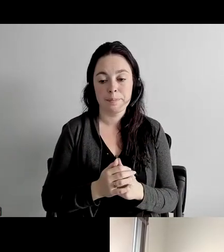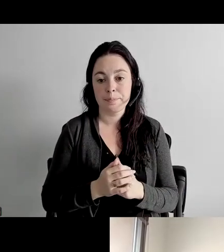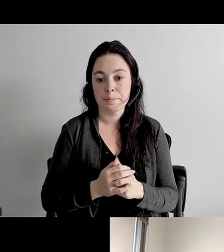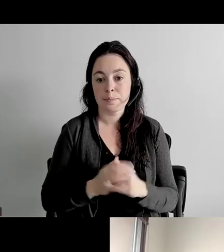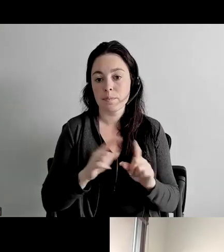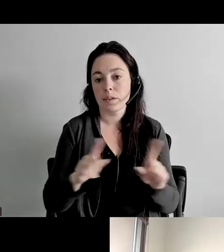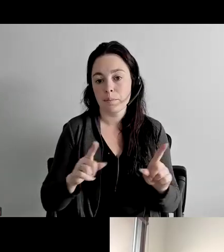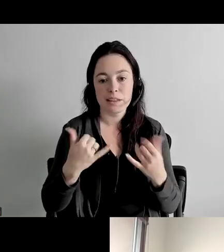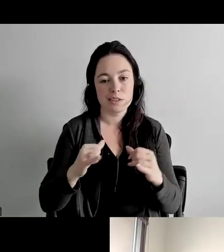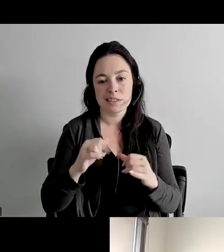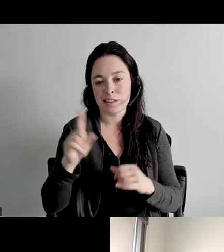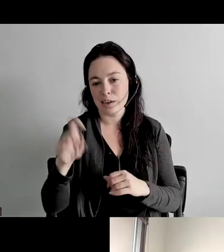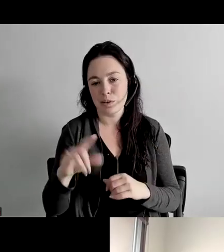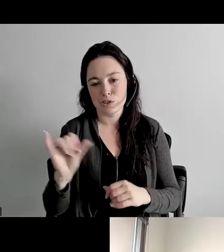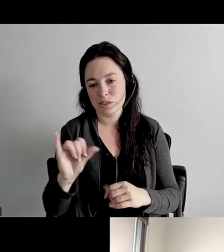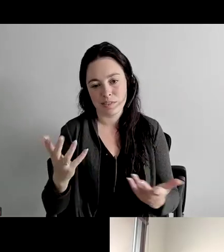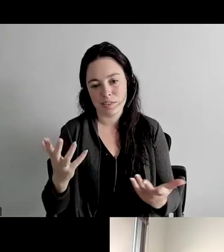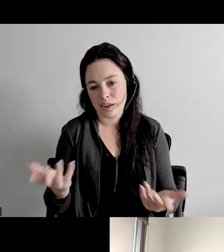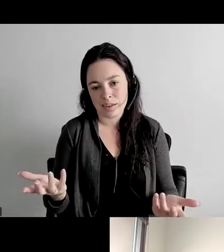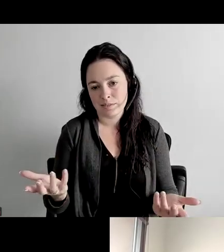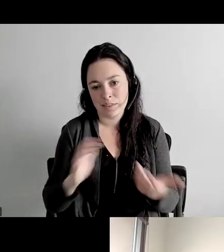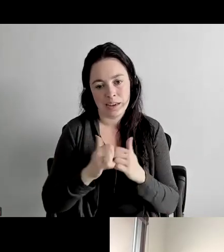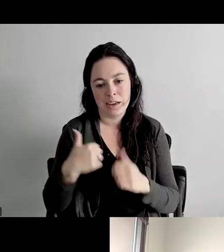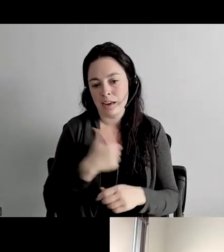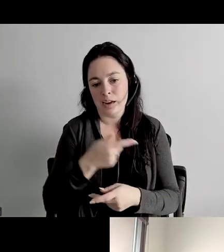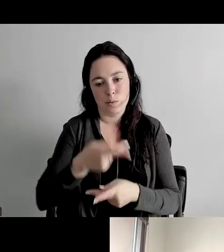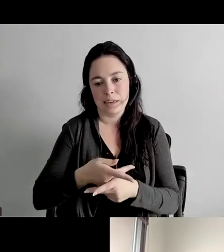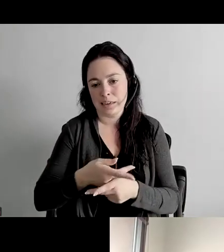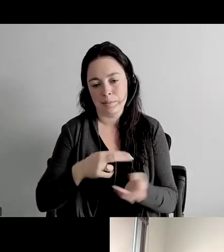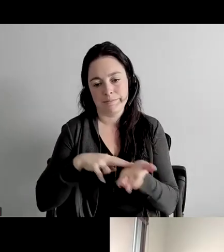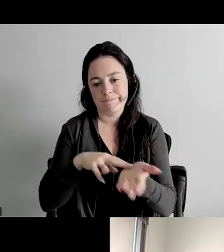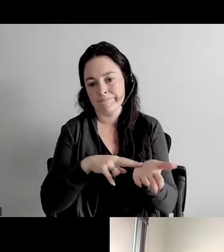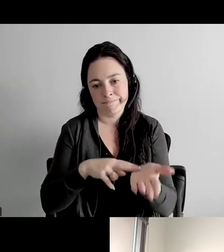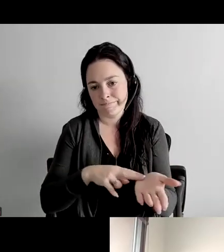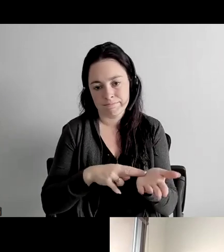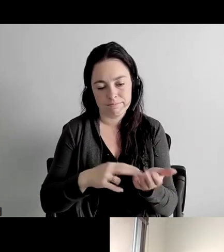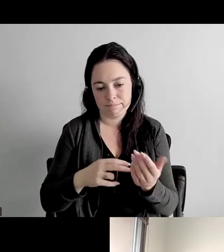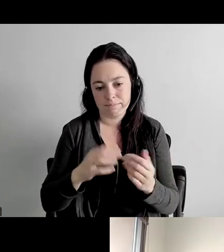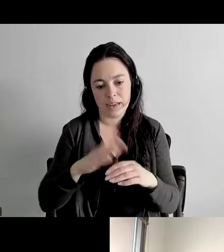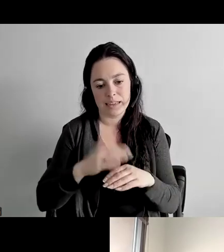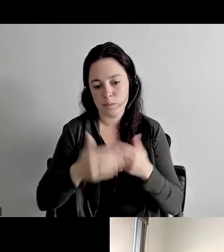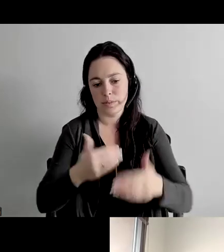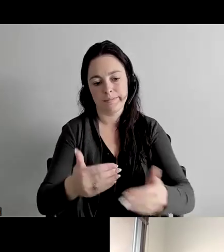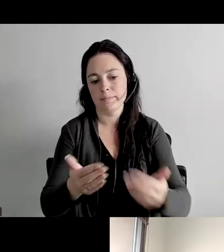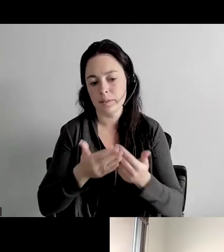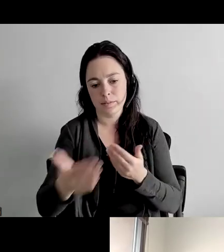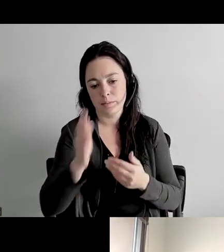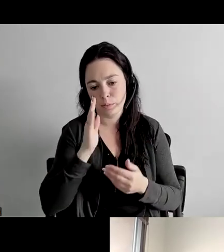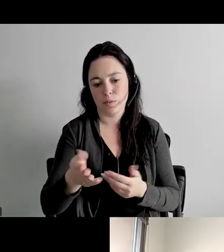But there's still that question of how we kind of keep the pulse on that moving forward, right? We have an idea right now,